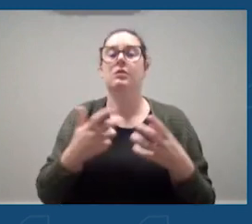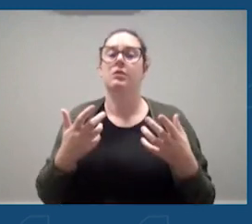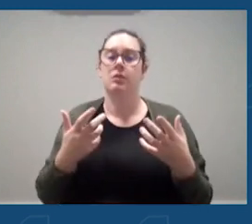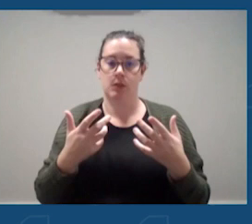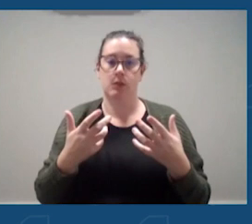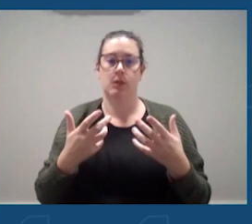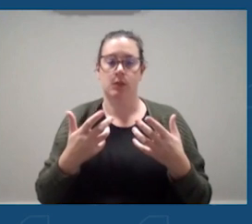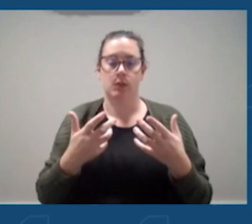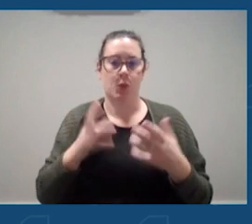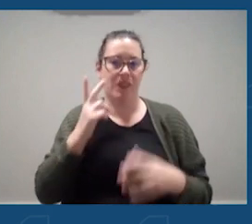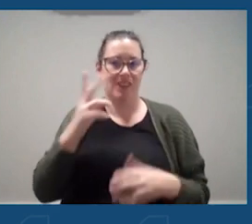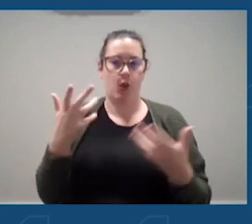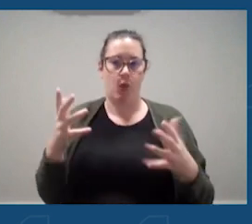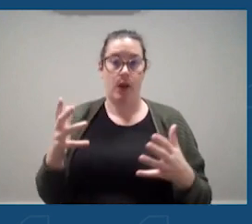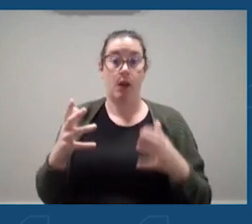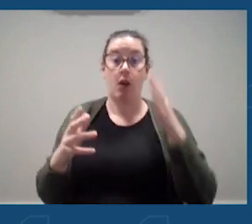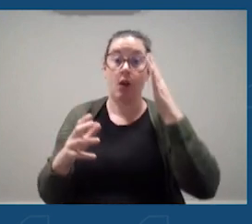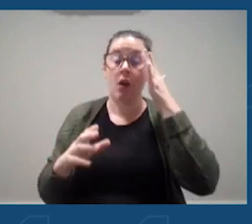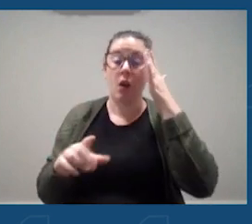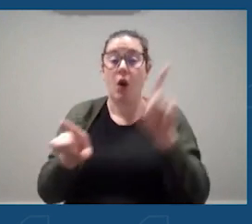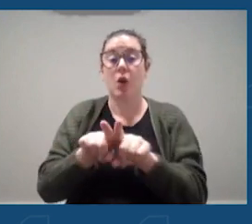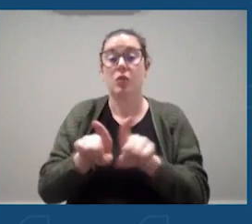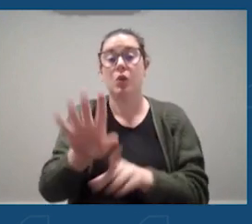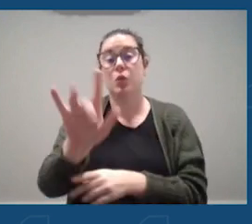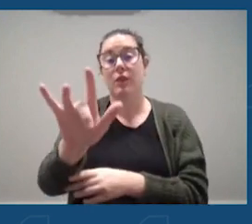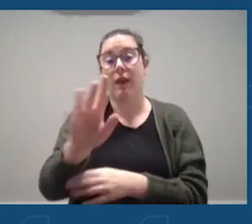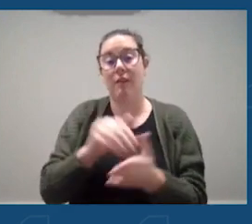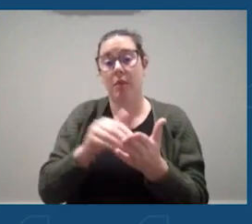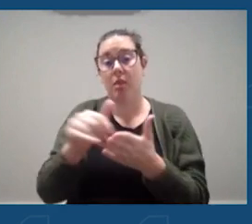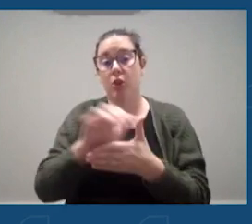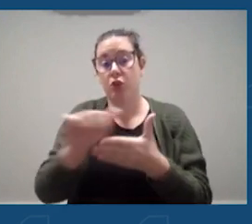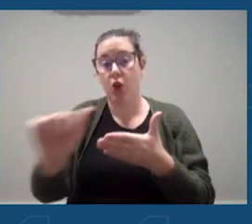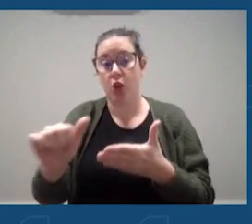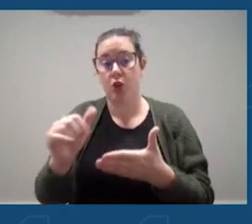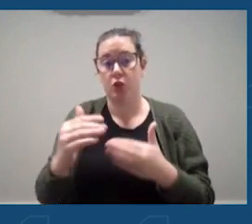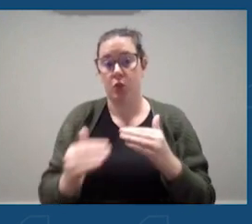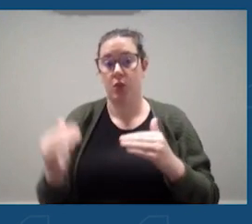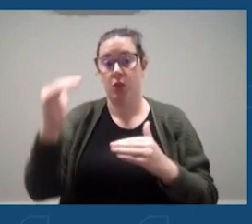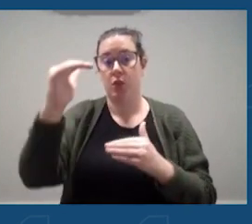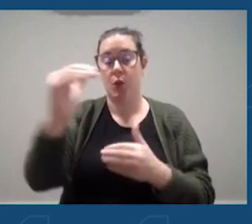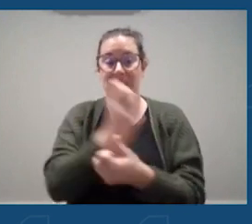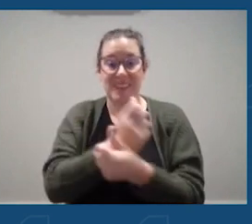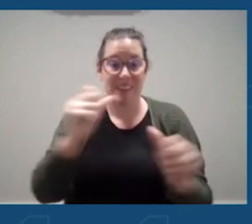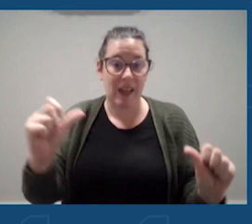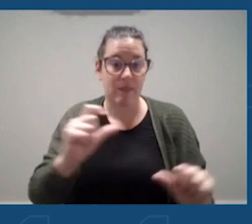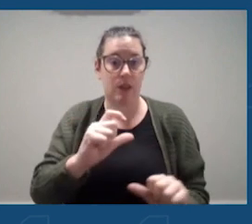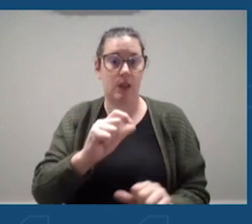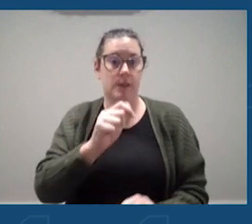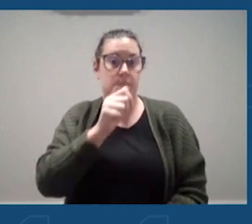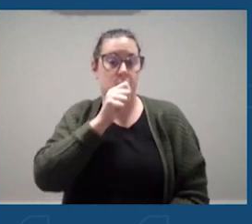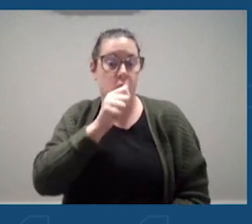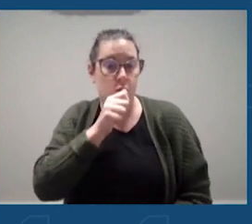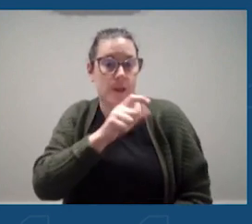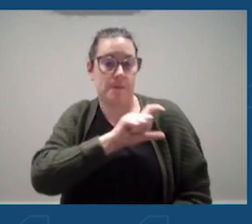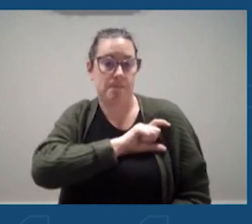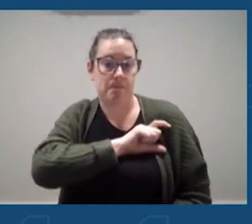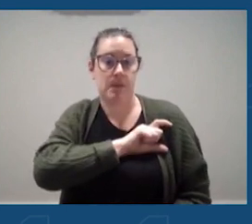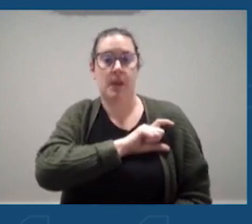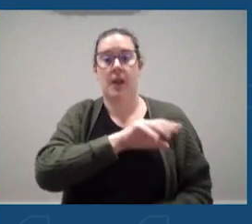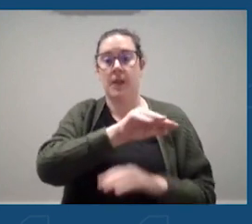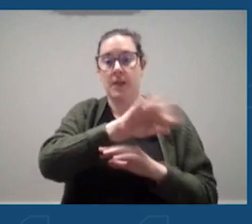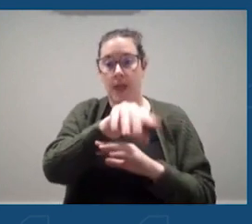And we also allocated $25 million specifically to boost safety, security, and cameras and other ways we can